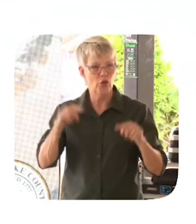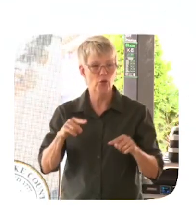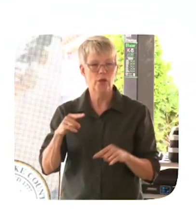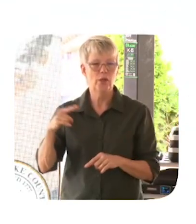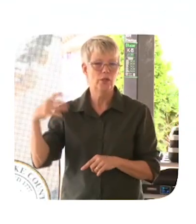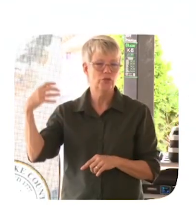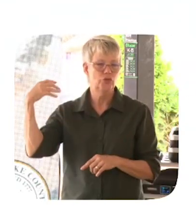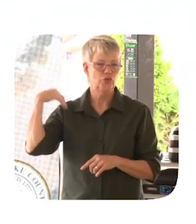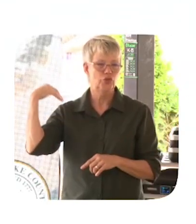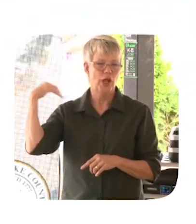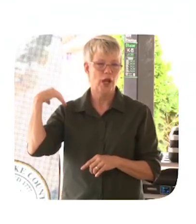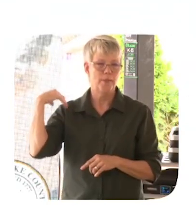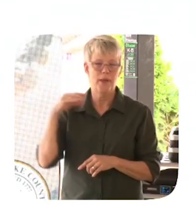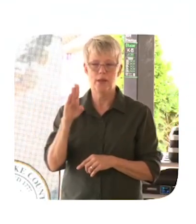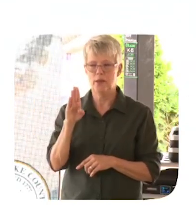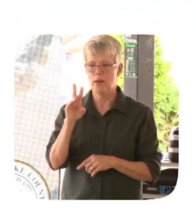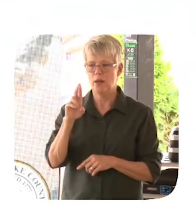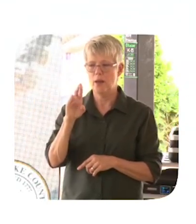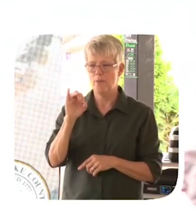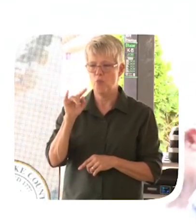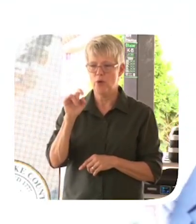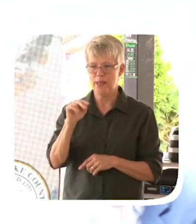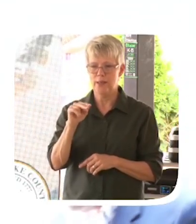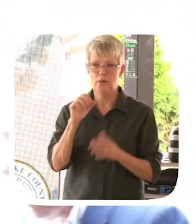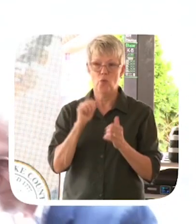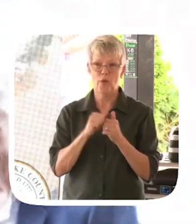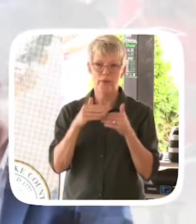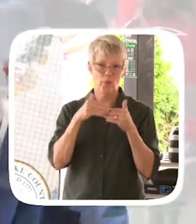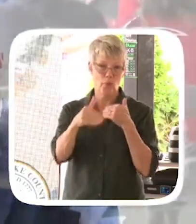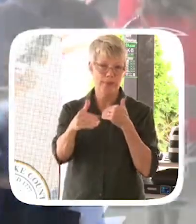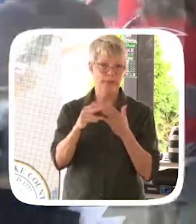Chairman Britton with the rest of the program.